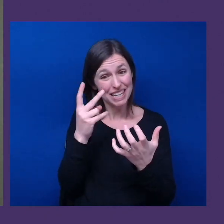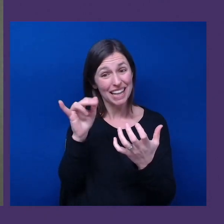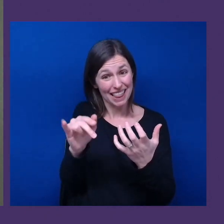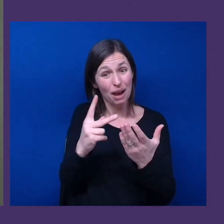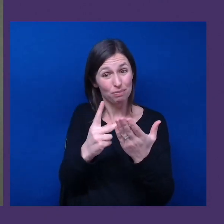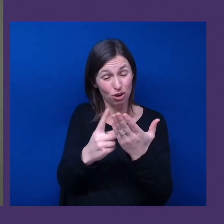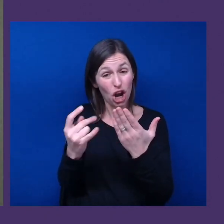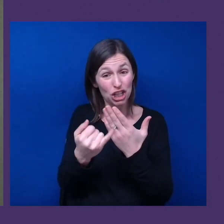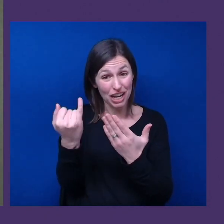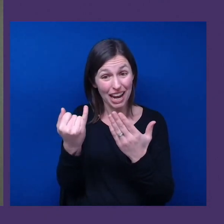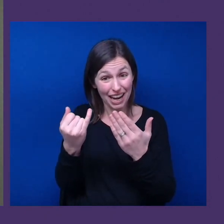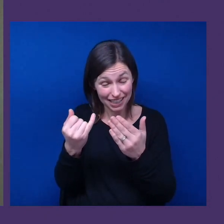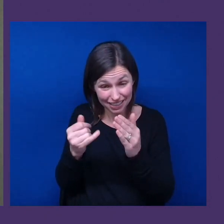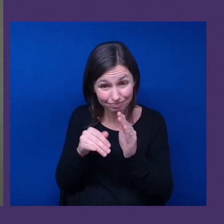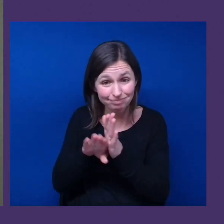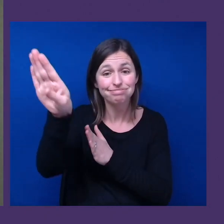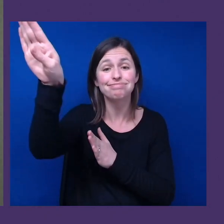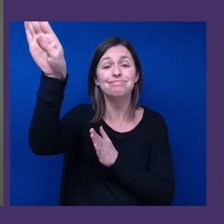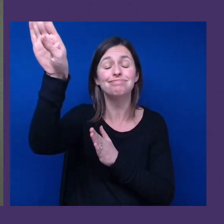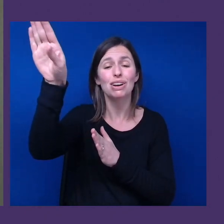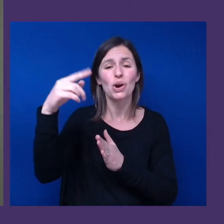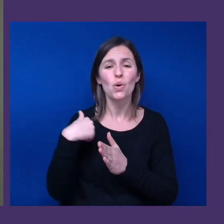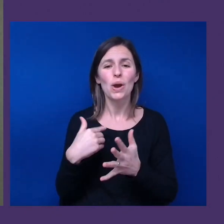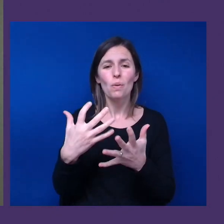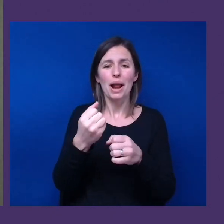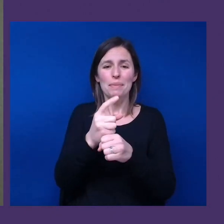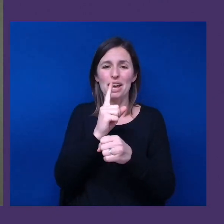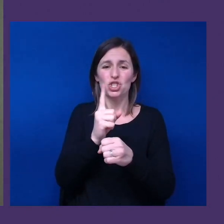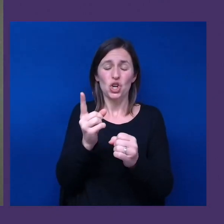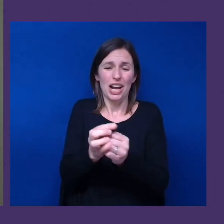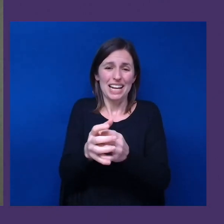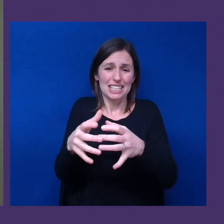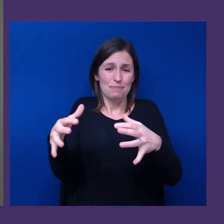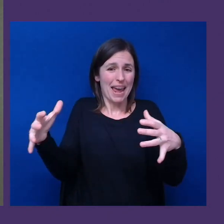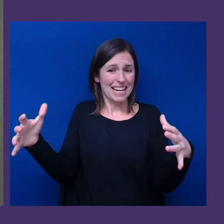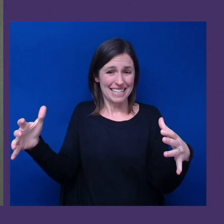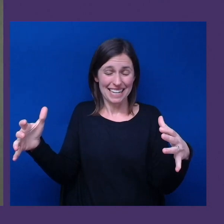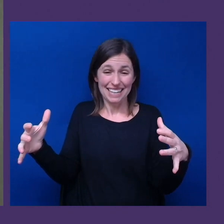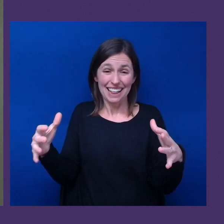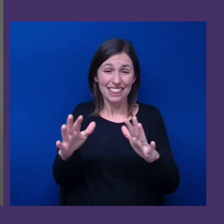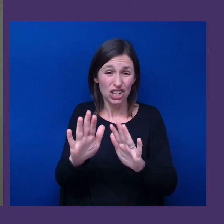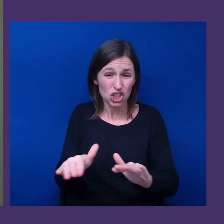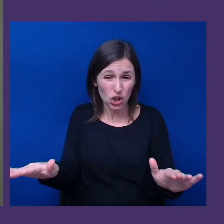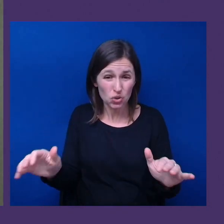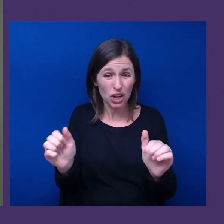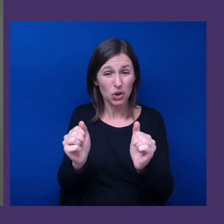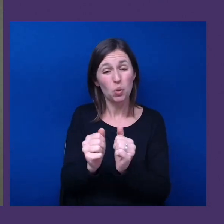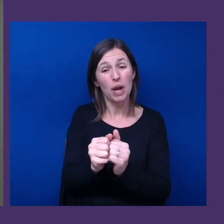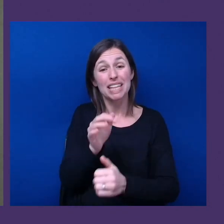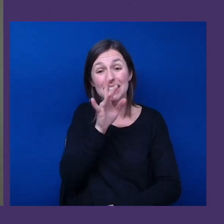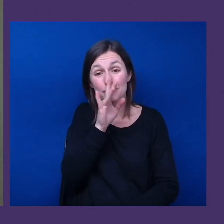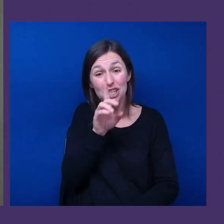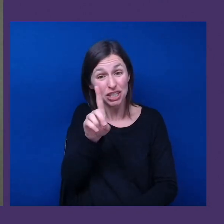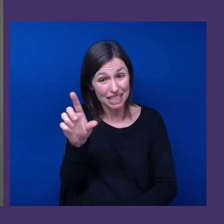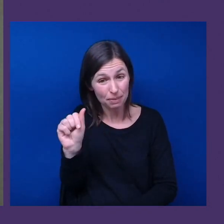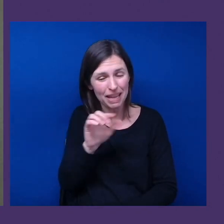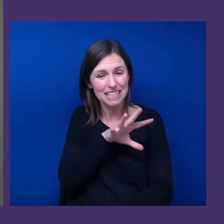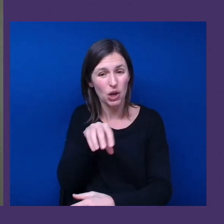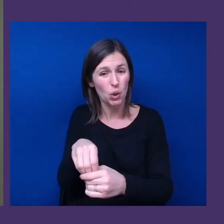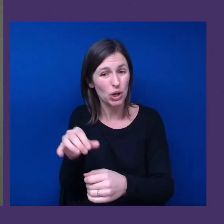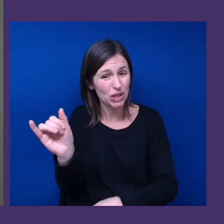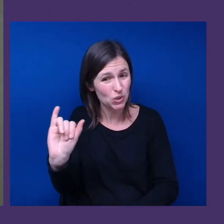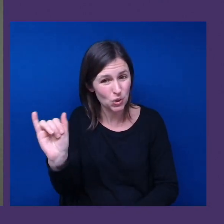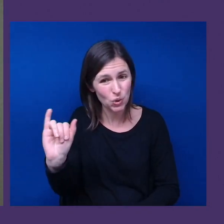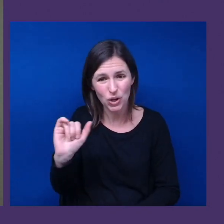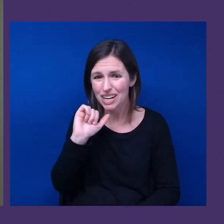like to propose having it be expanded and extended to children with speech disabilities and not limiting it to